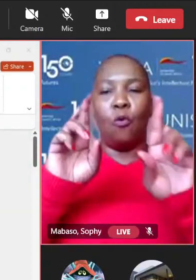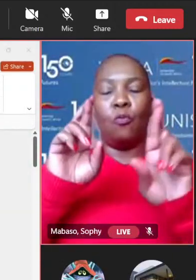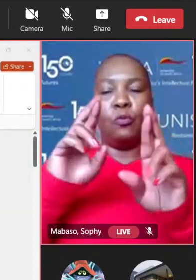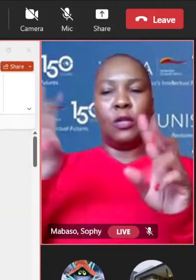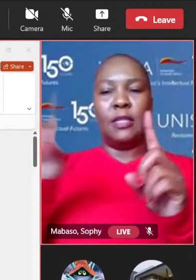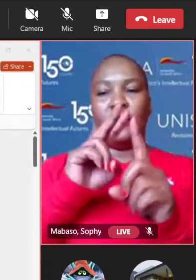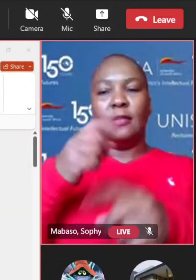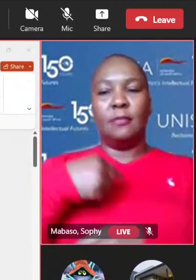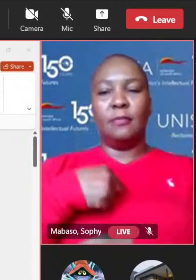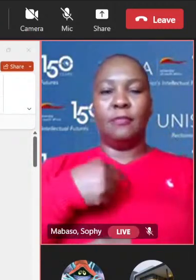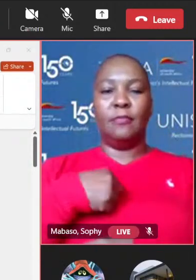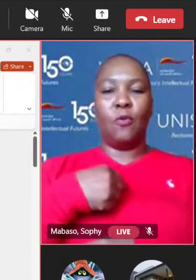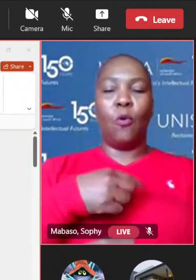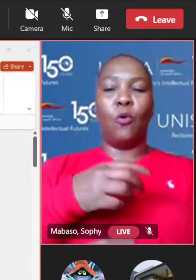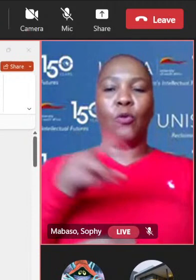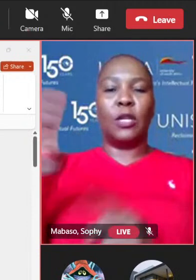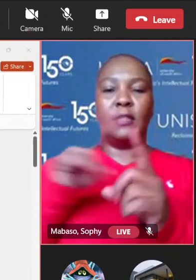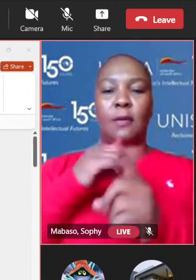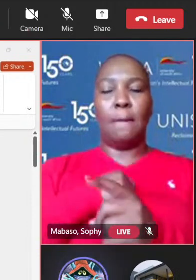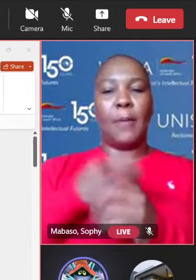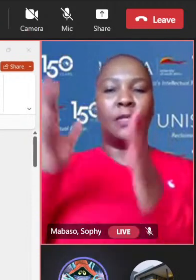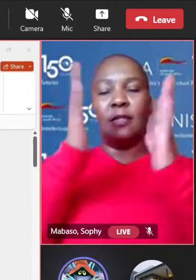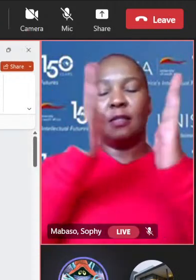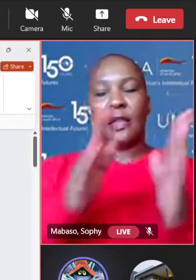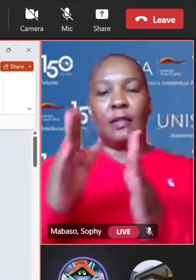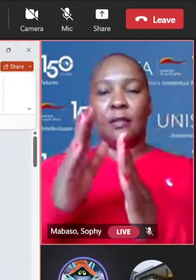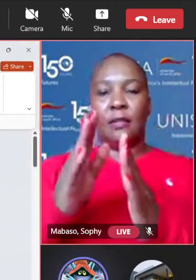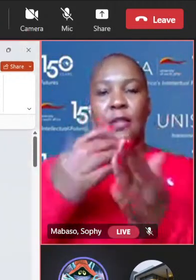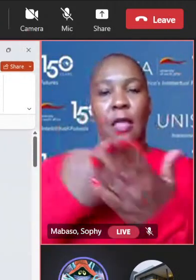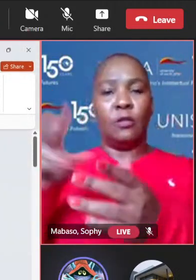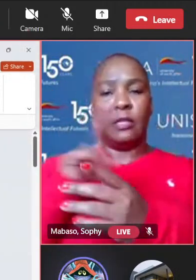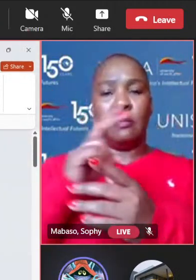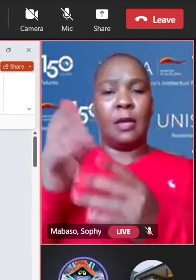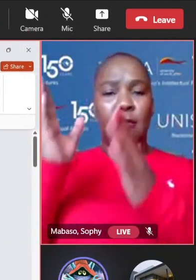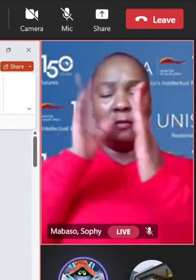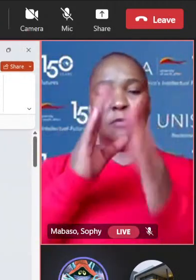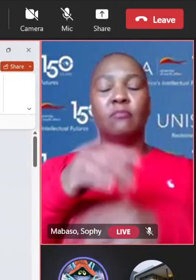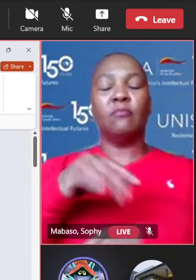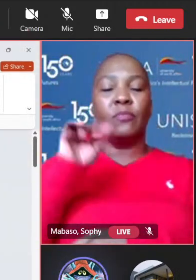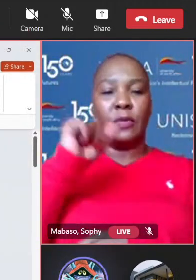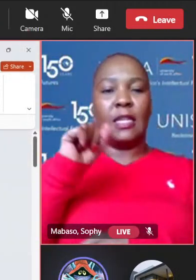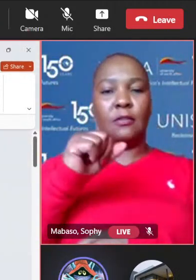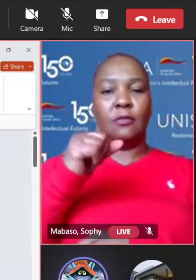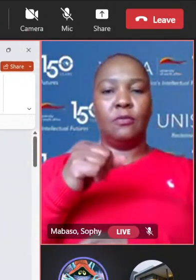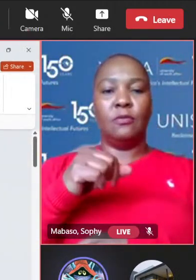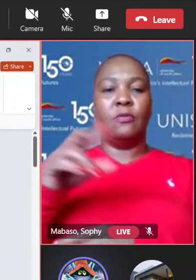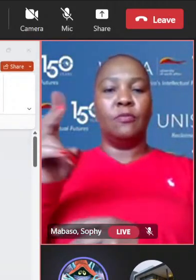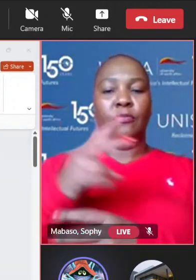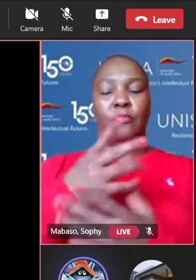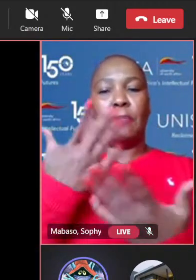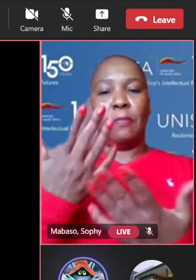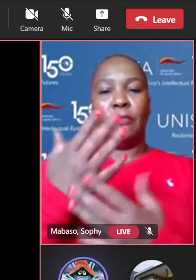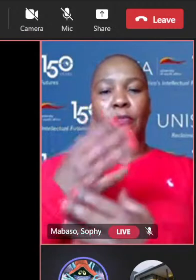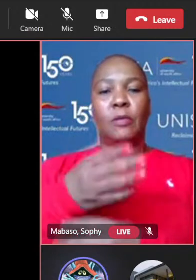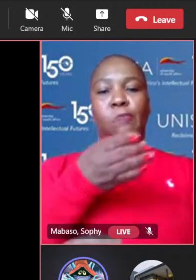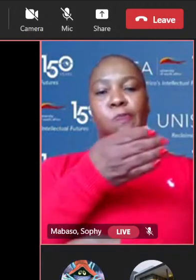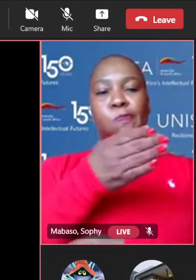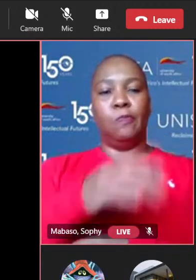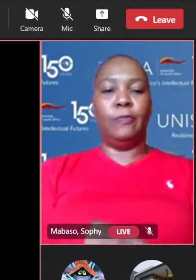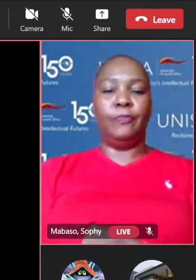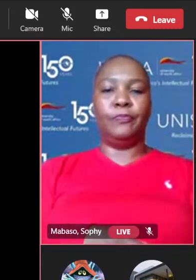you can see my slide now. Is it visible? Yes, we can. Can you just put it in run mode, please? Presentation